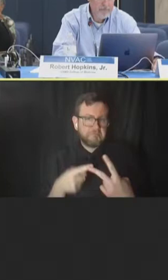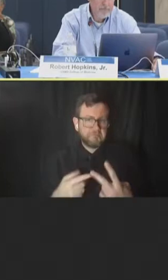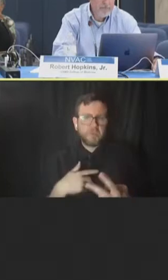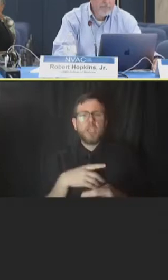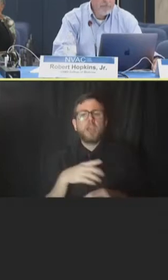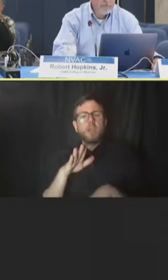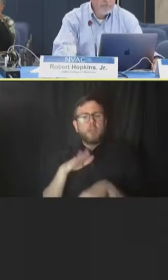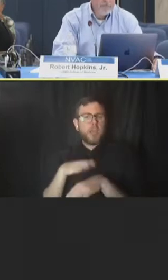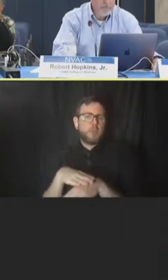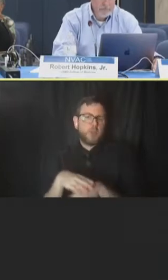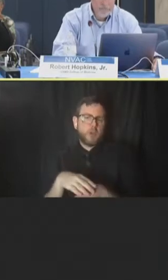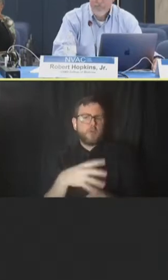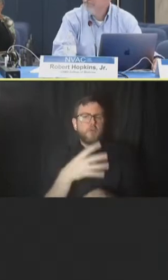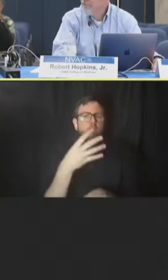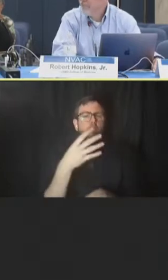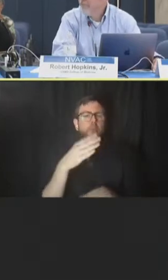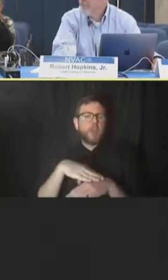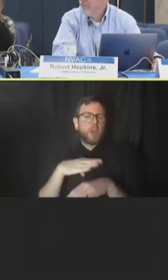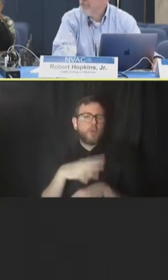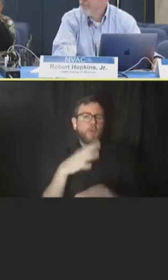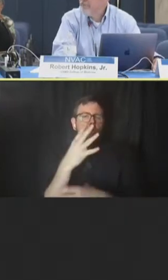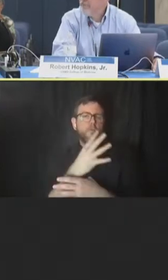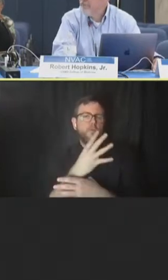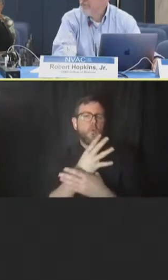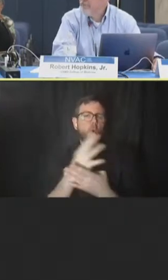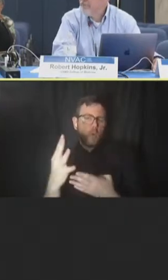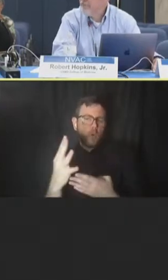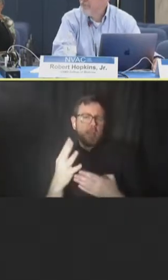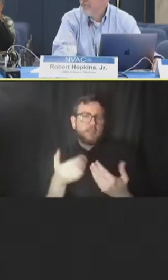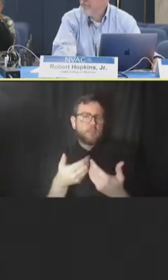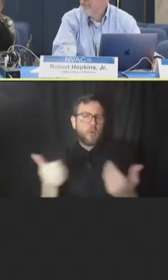of 4 weeks apart in other individuals.